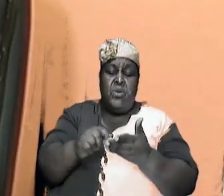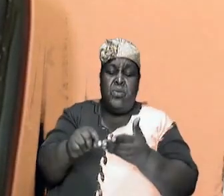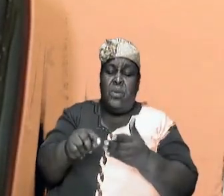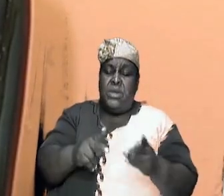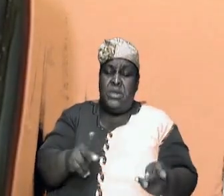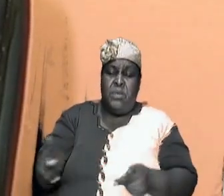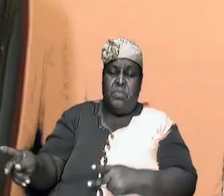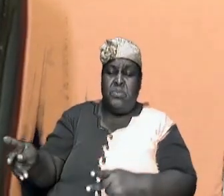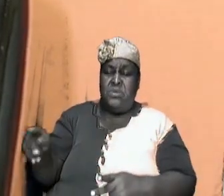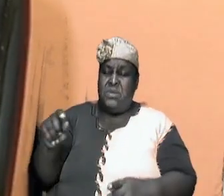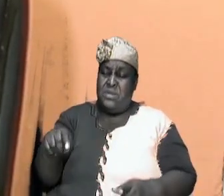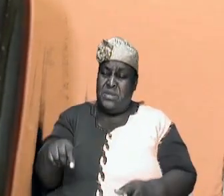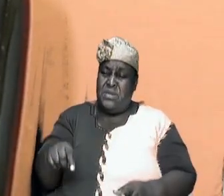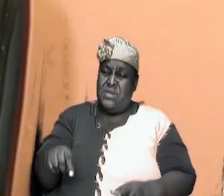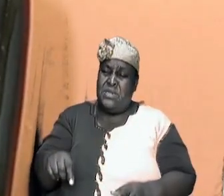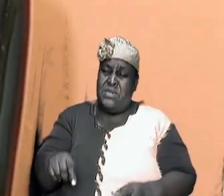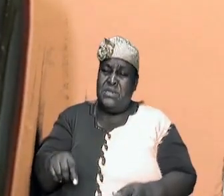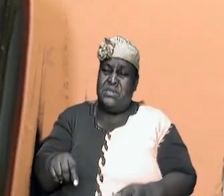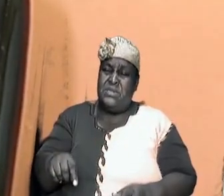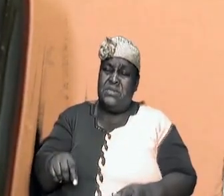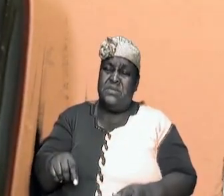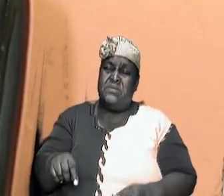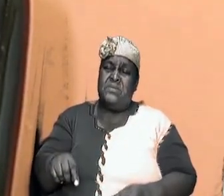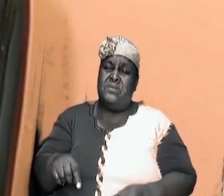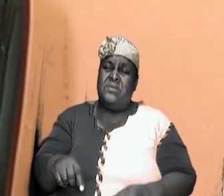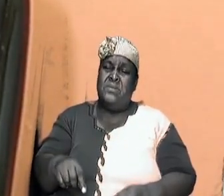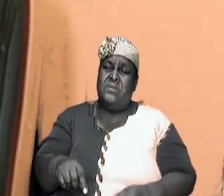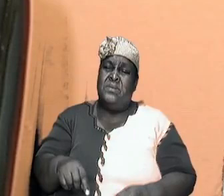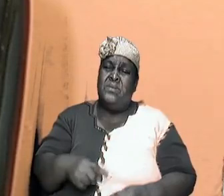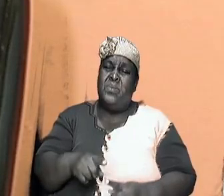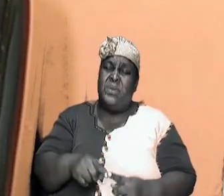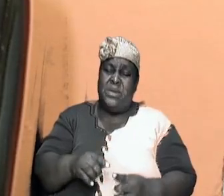this? Why did the writer put this